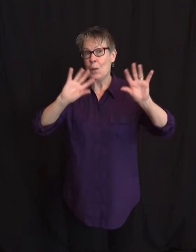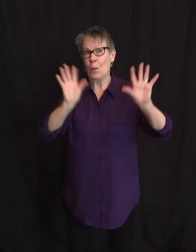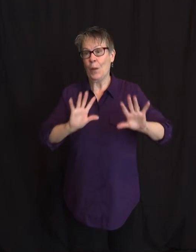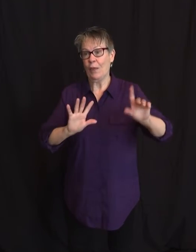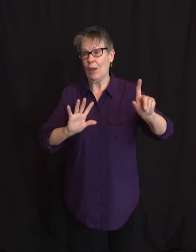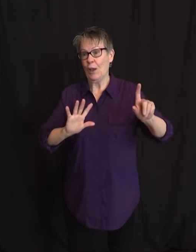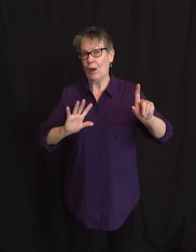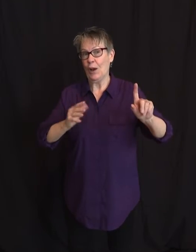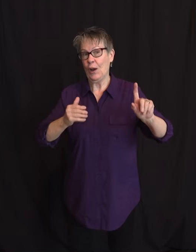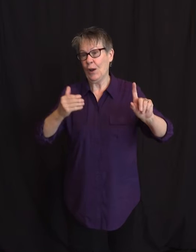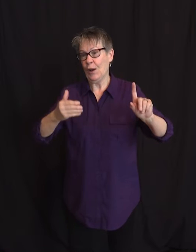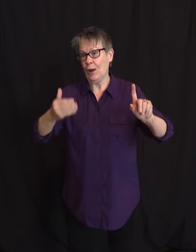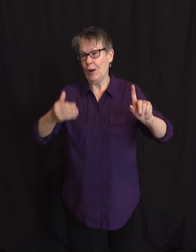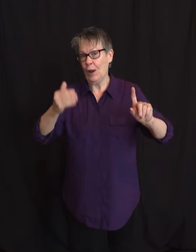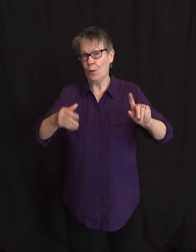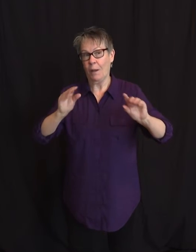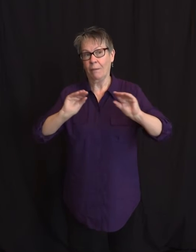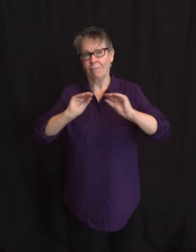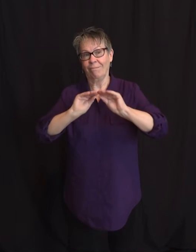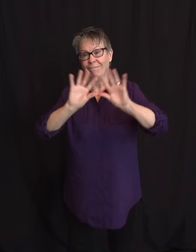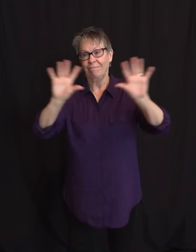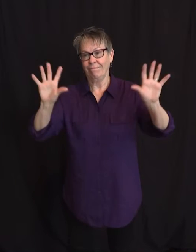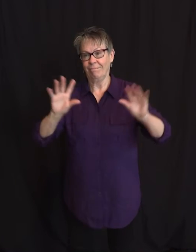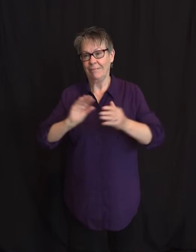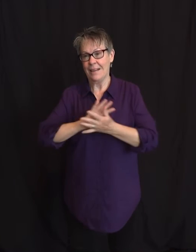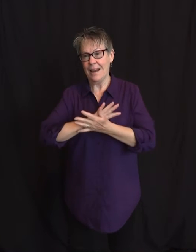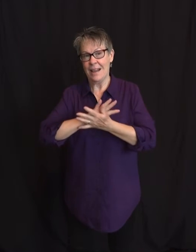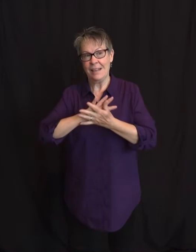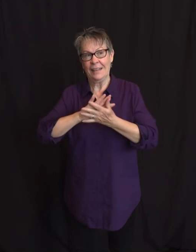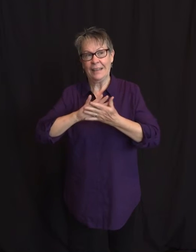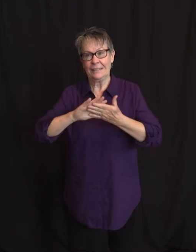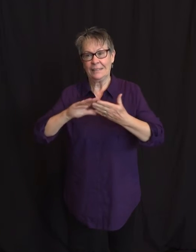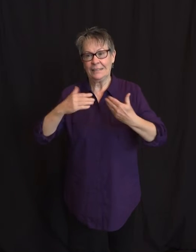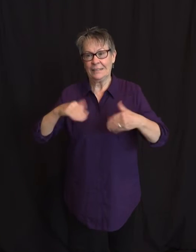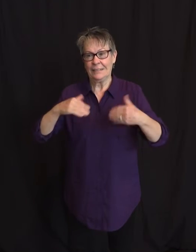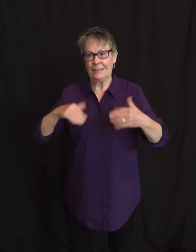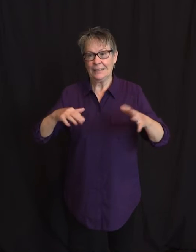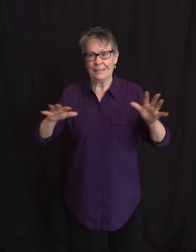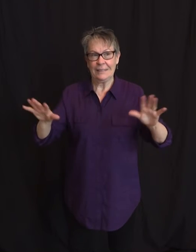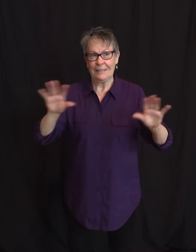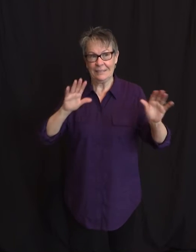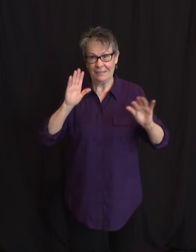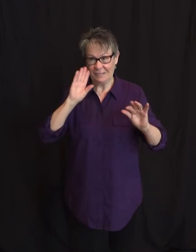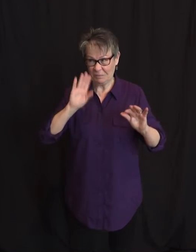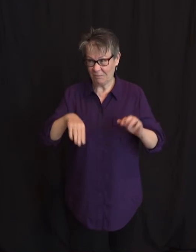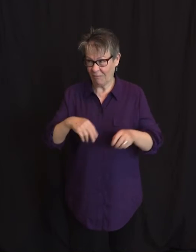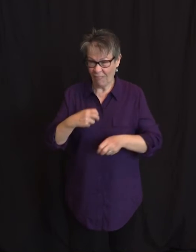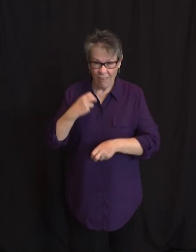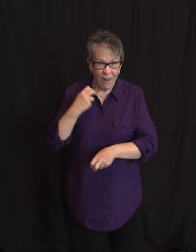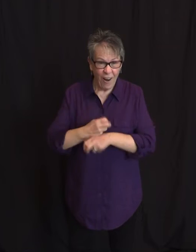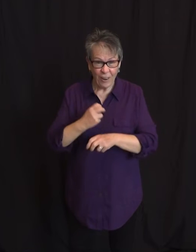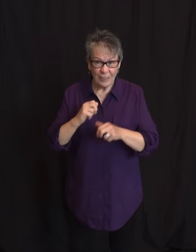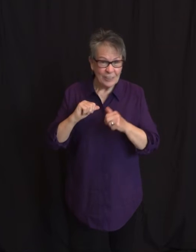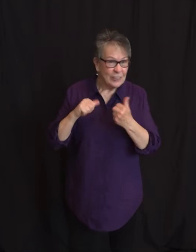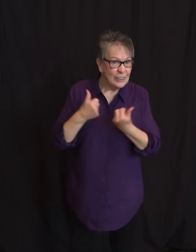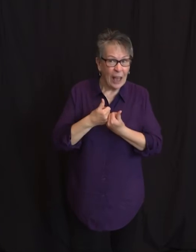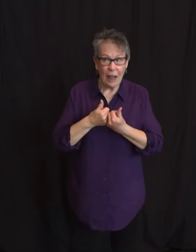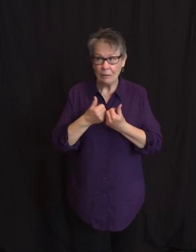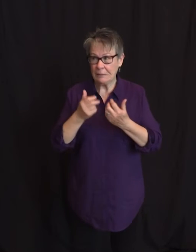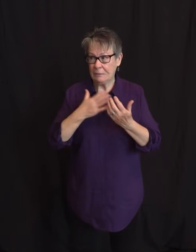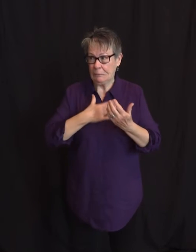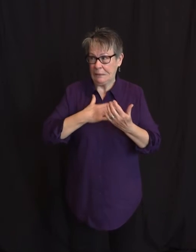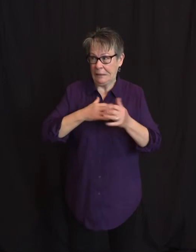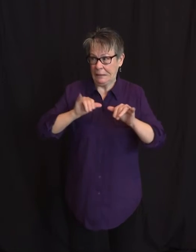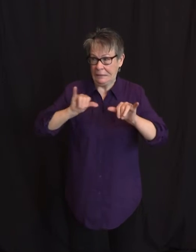it's going to get harder and harder to continue to really encourage people to stay away from each other and stay home? I